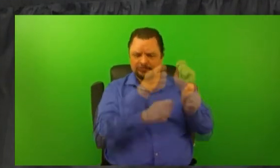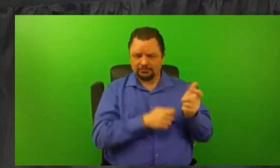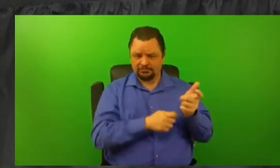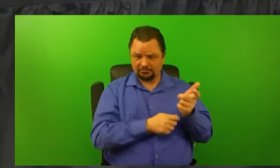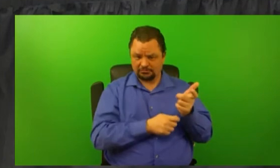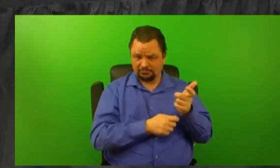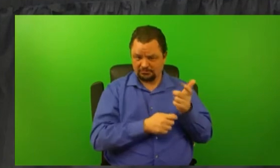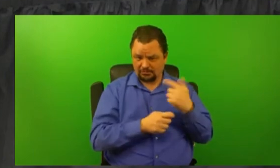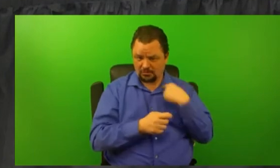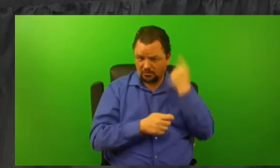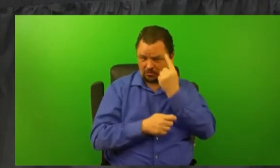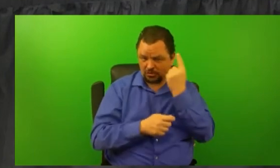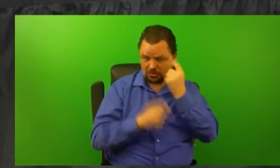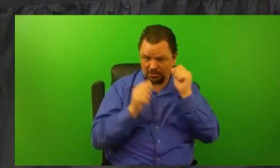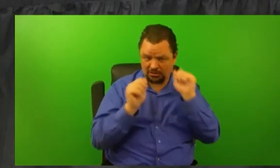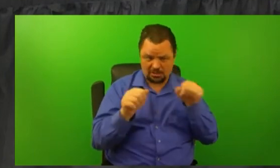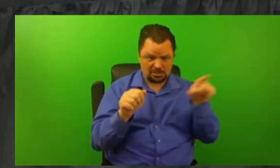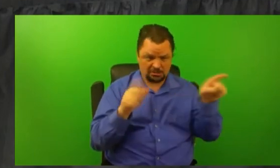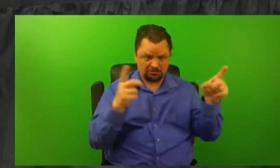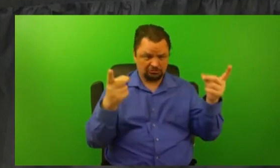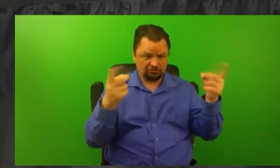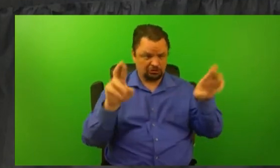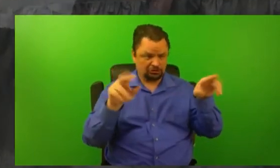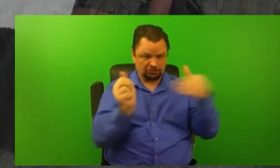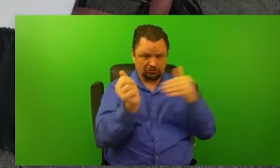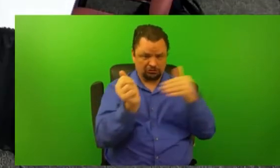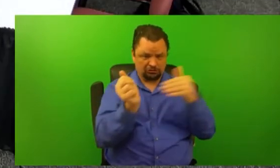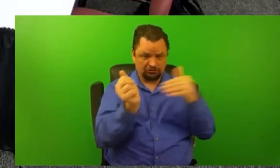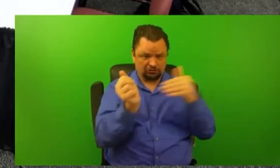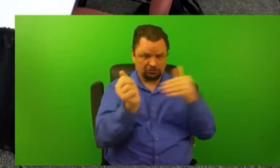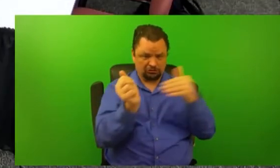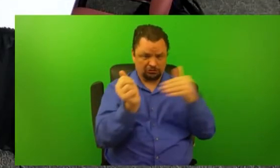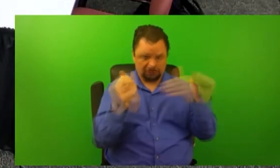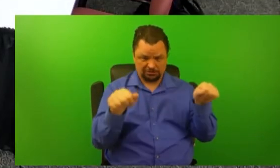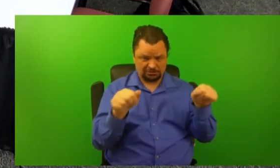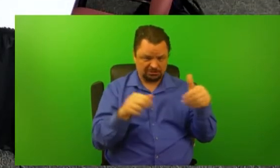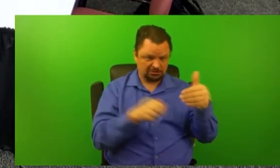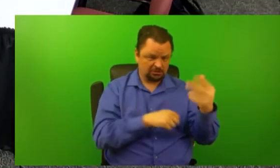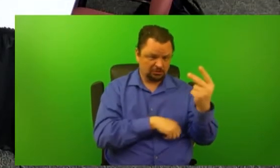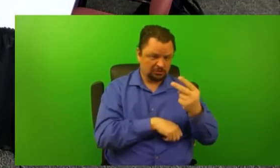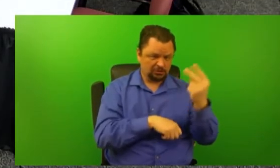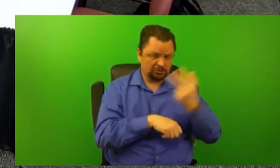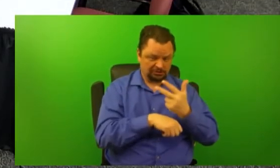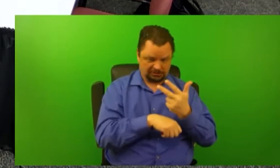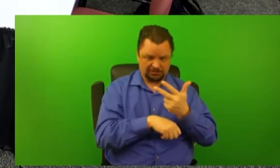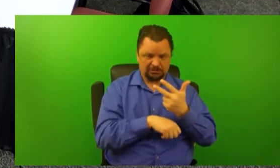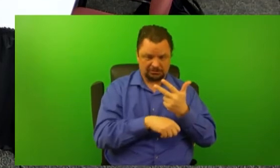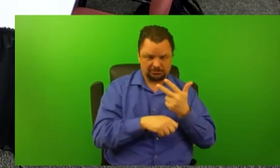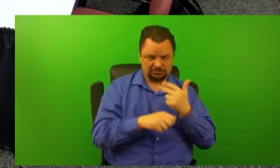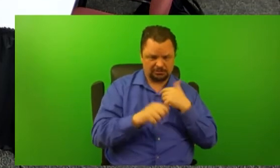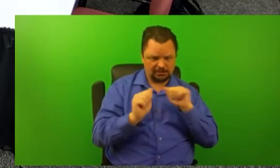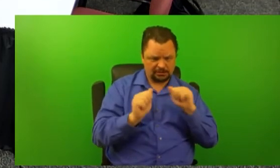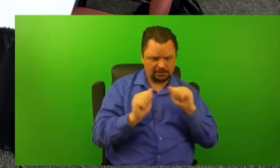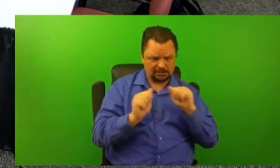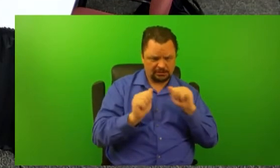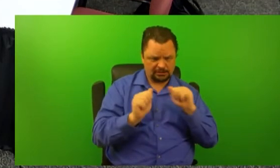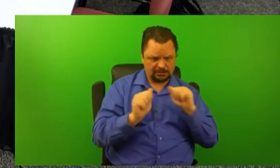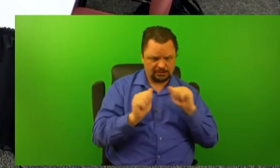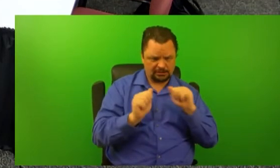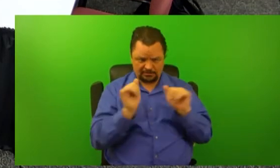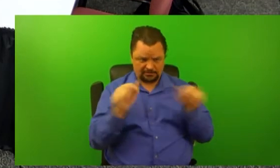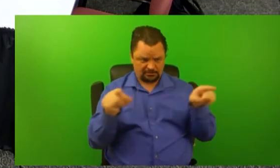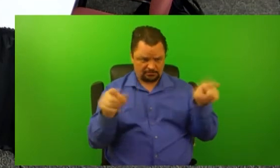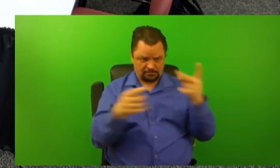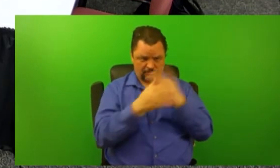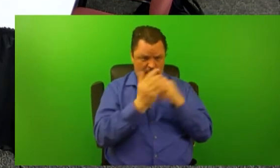days with our approval based on what we've discussed today? Right. That makes sense. Yes, our team has been working on an